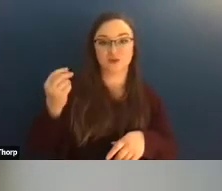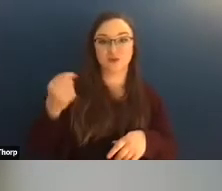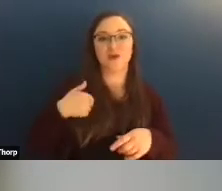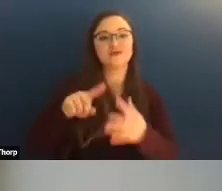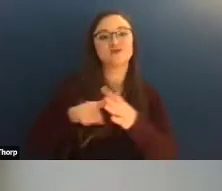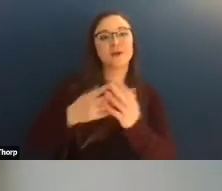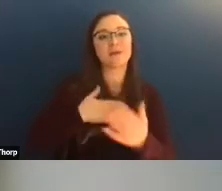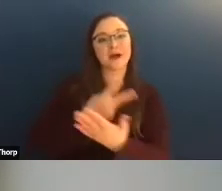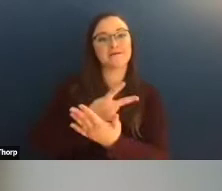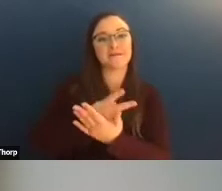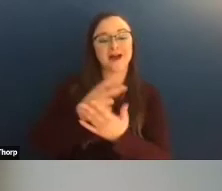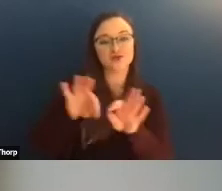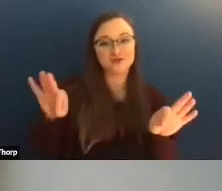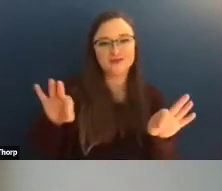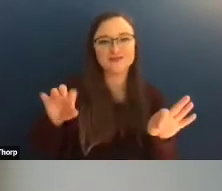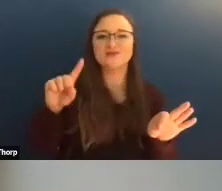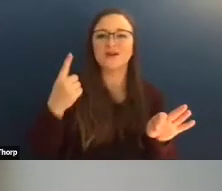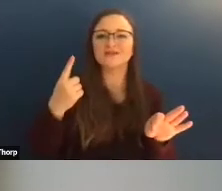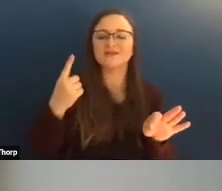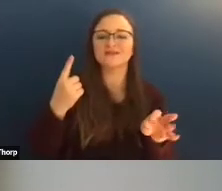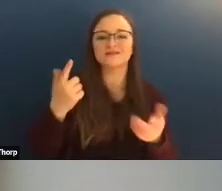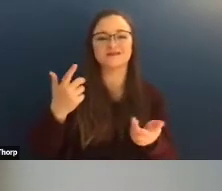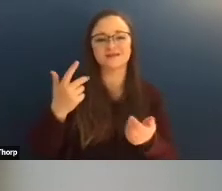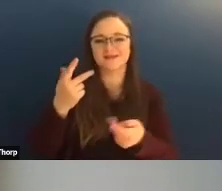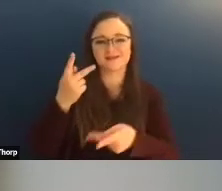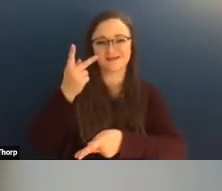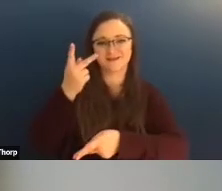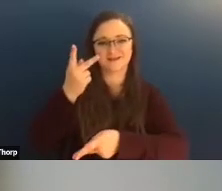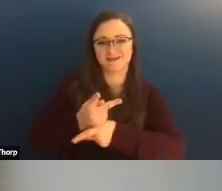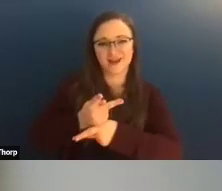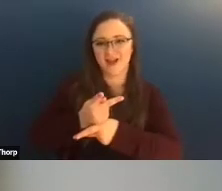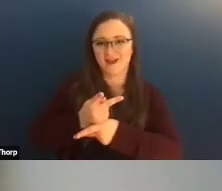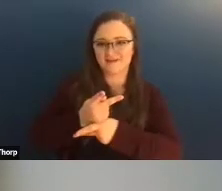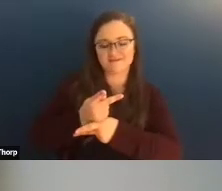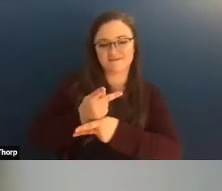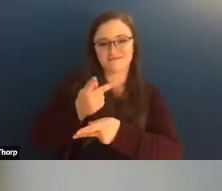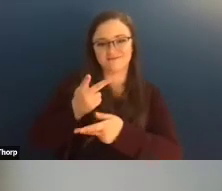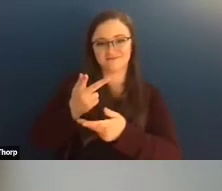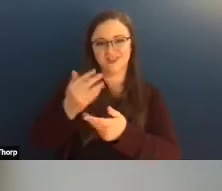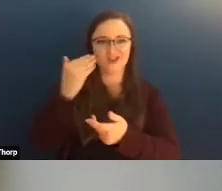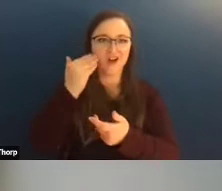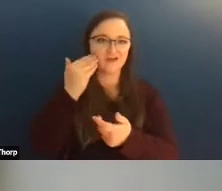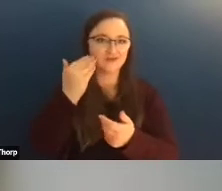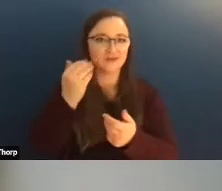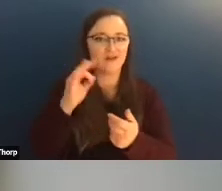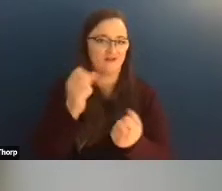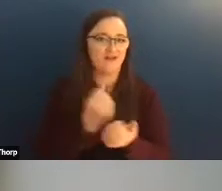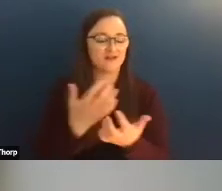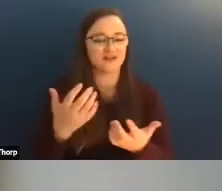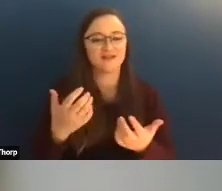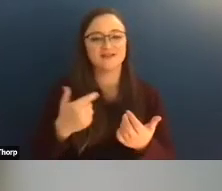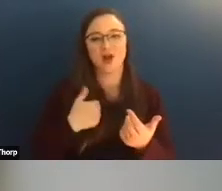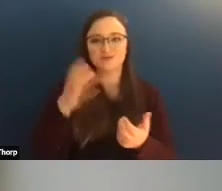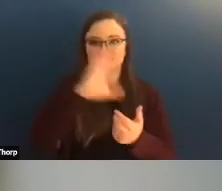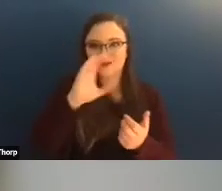degree just to kind of stay relevant and kind of stay on top of everything, and then just kind of seeking out information.